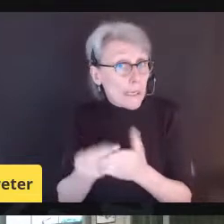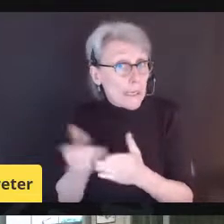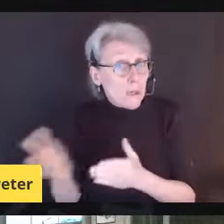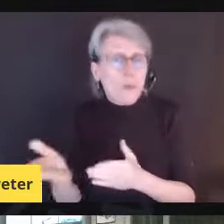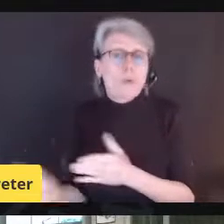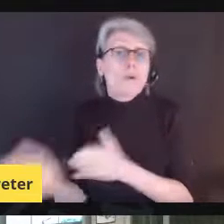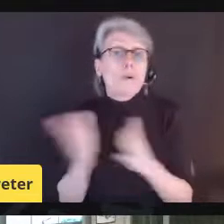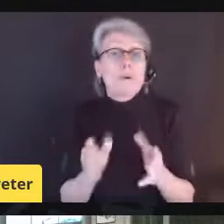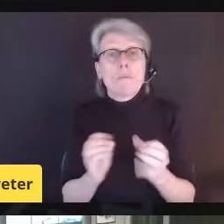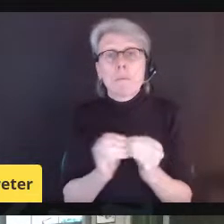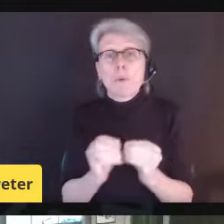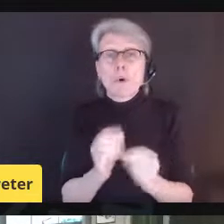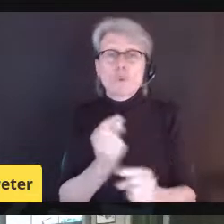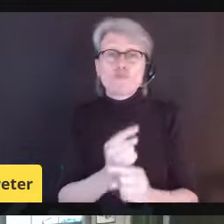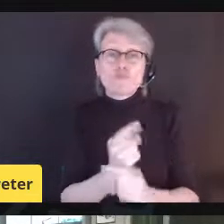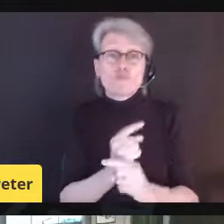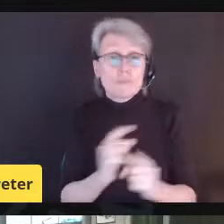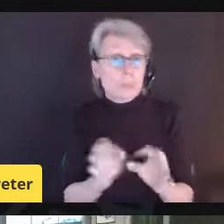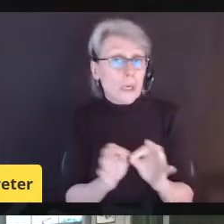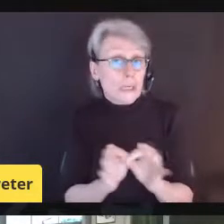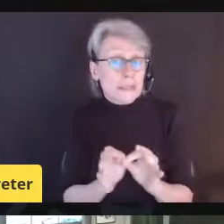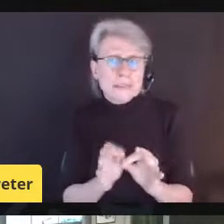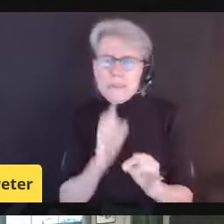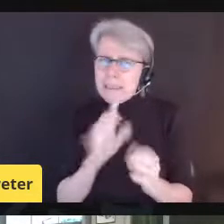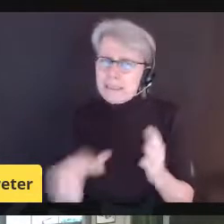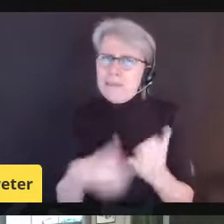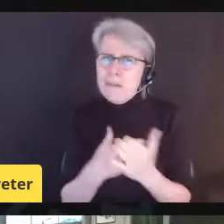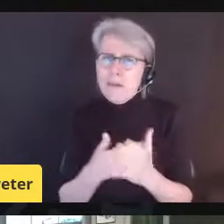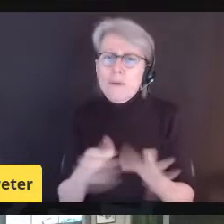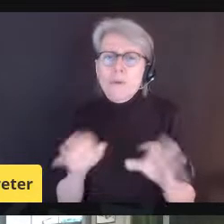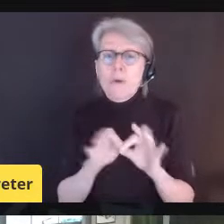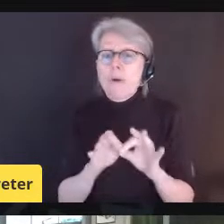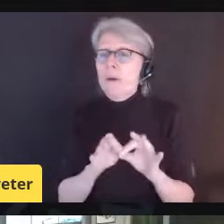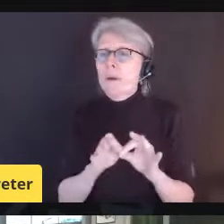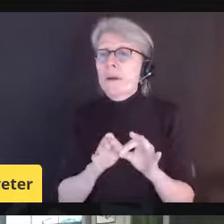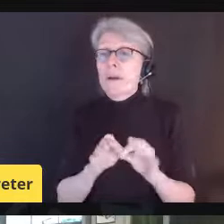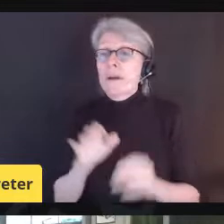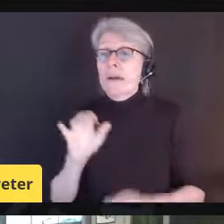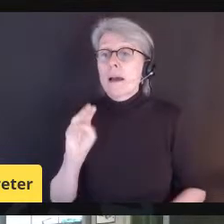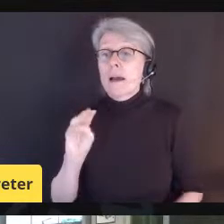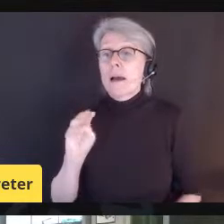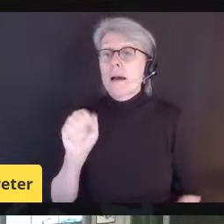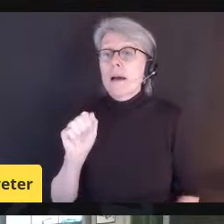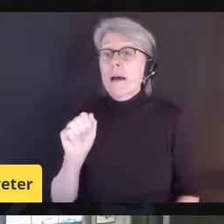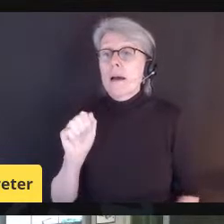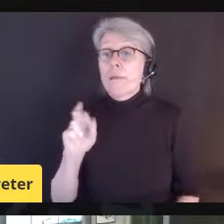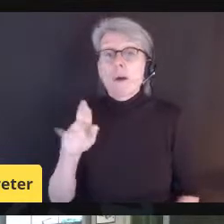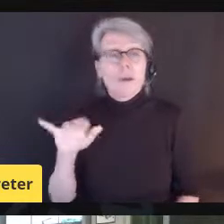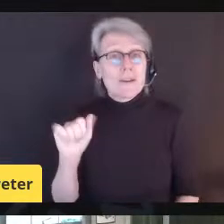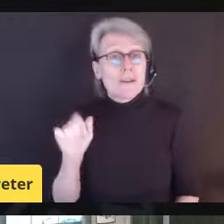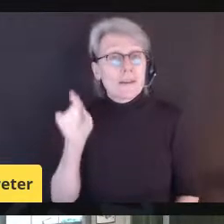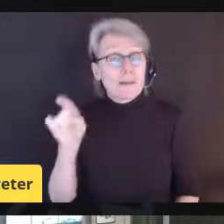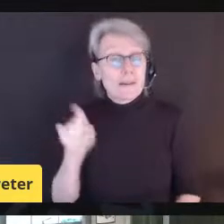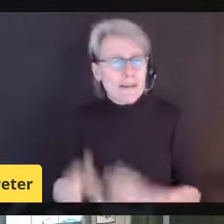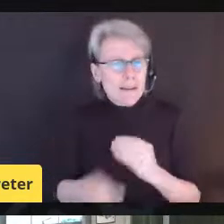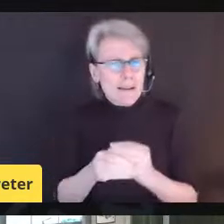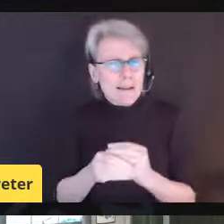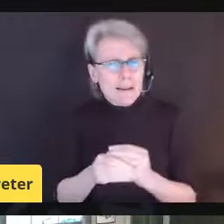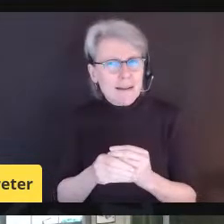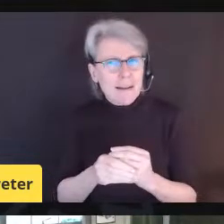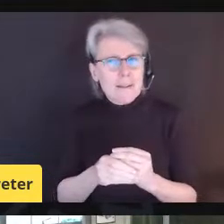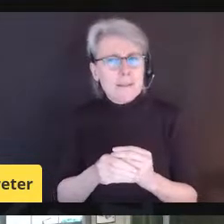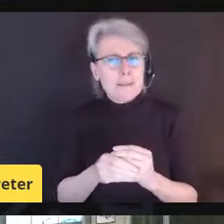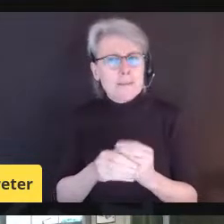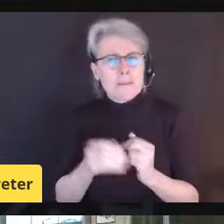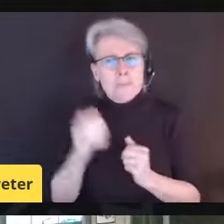way, all of it matters. Can I just add something here? That it's very interesting that actually